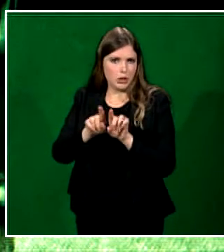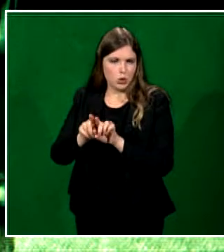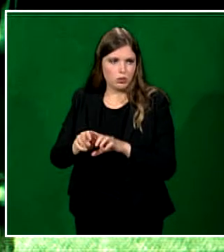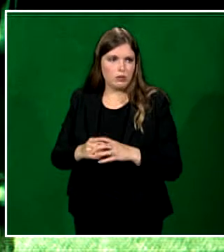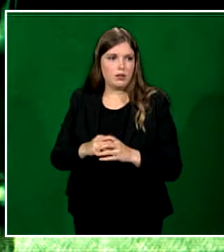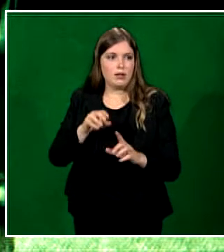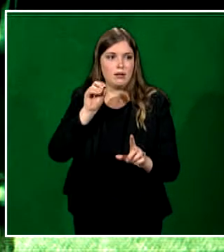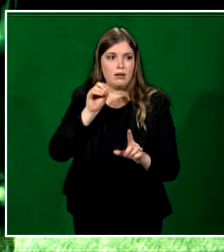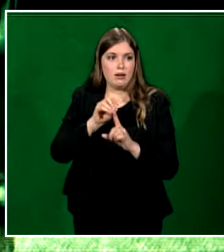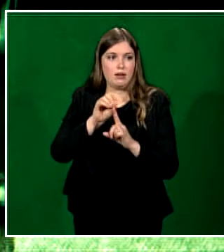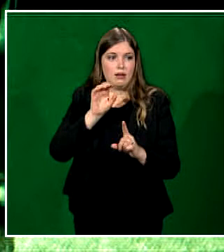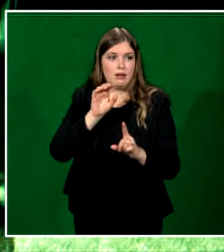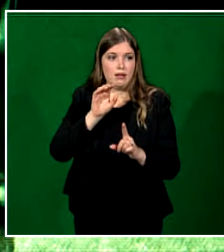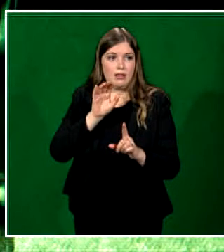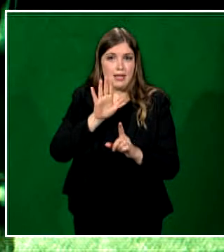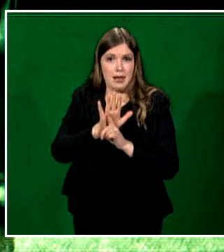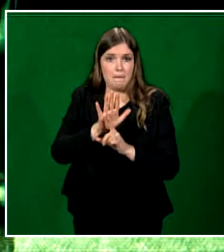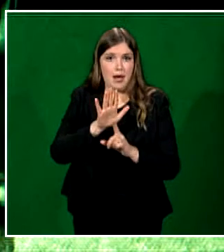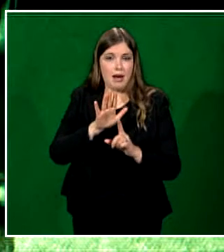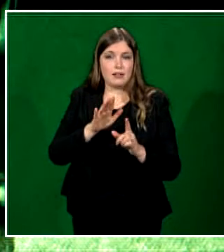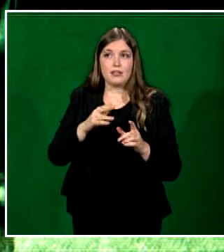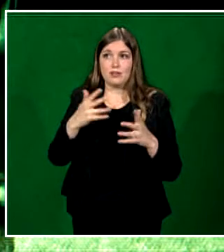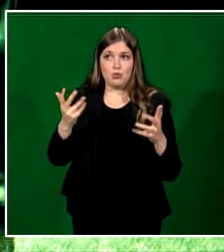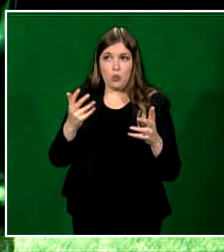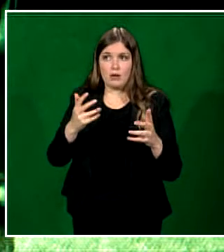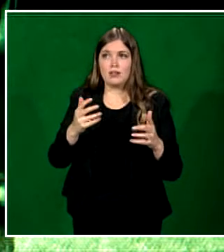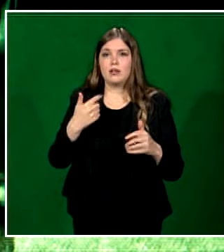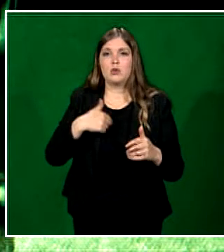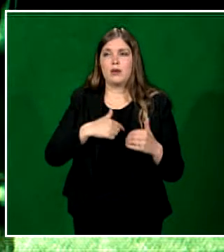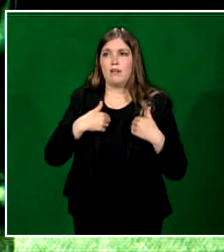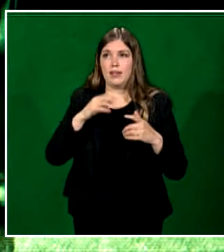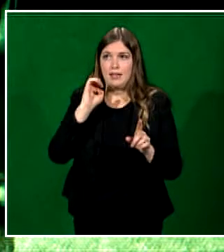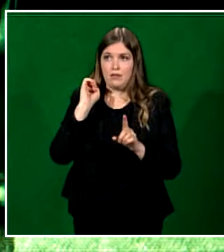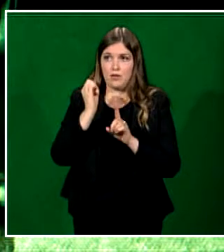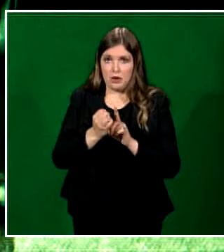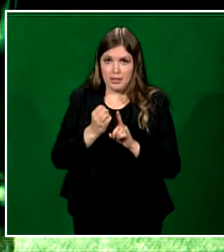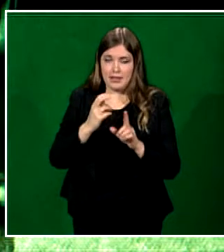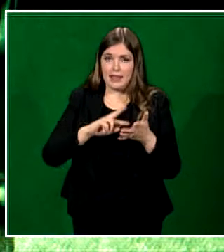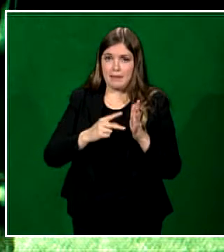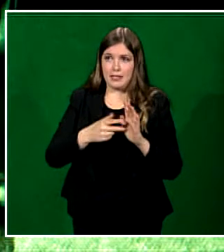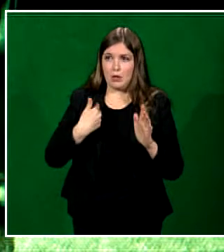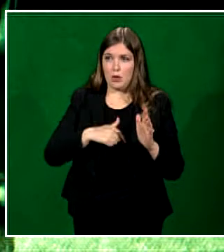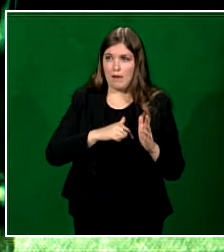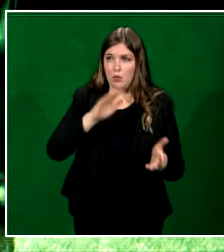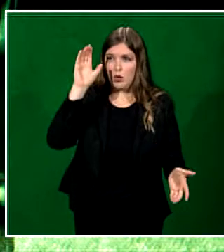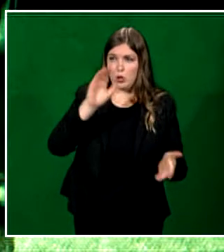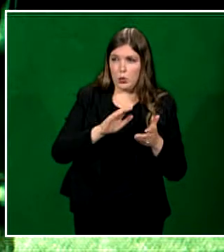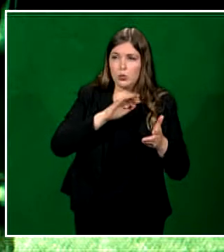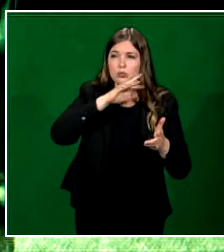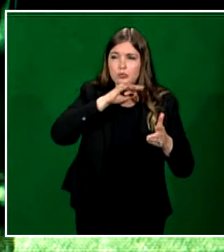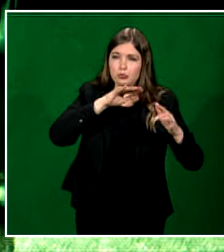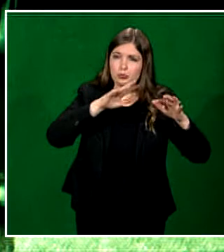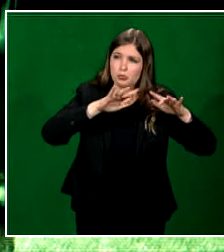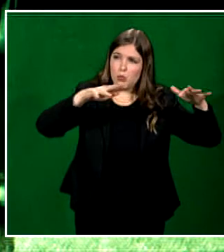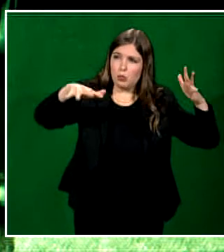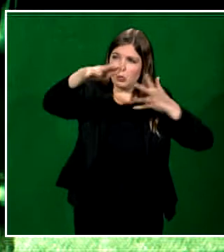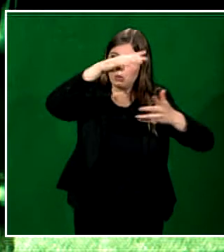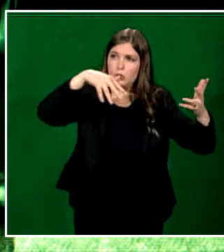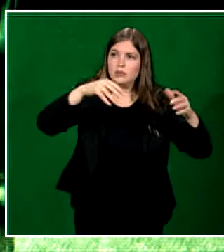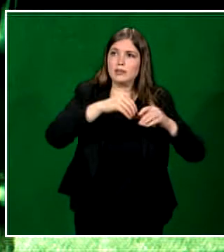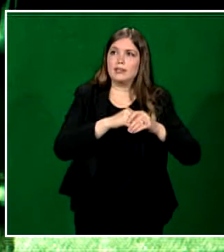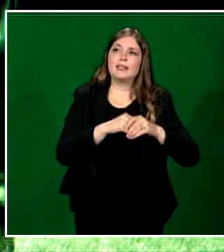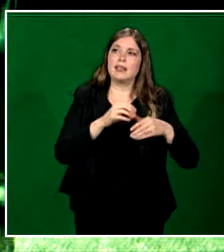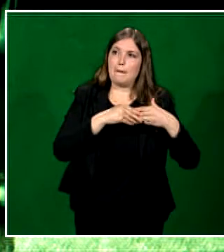of adopting our product cuts across environmental, social, and economic boundaries. There's significant reduction in pollution once we use